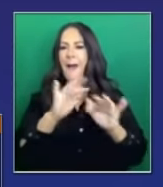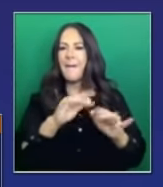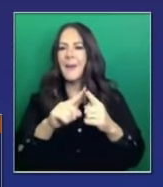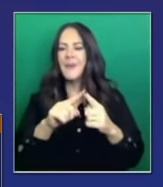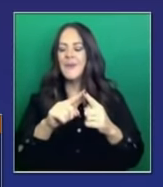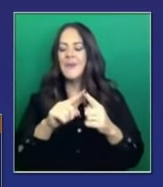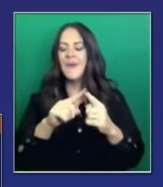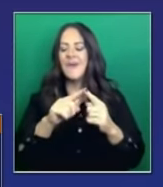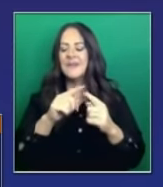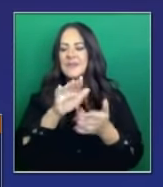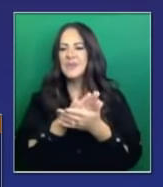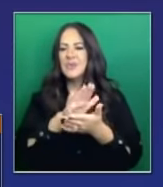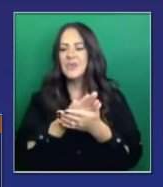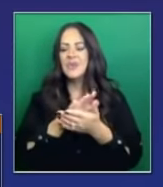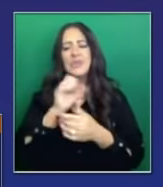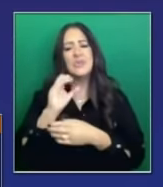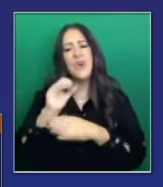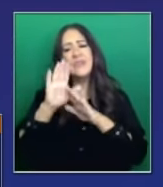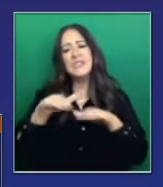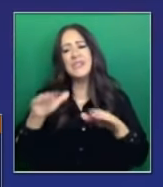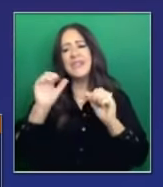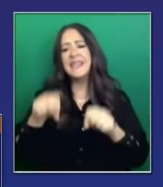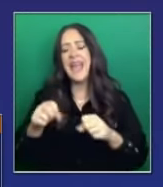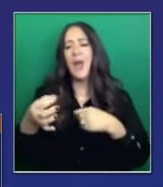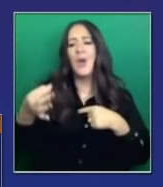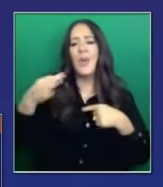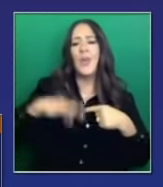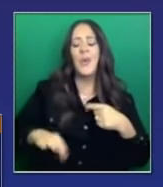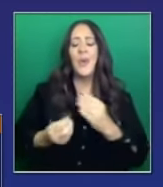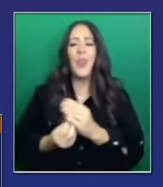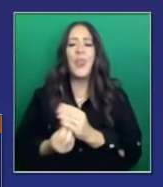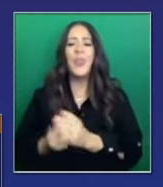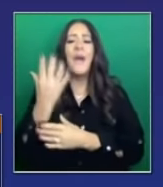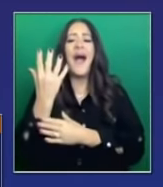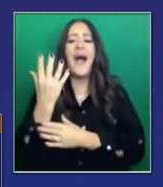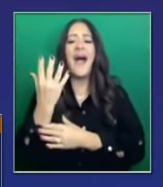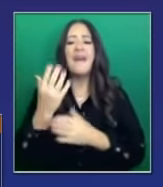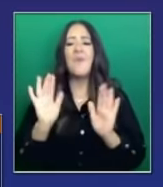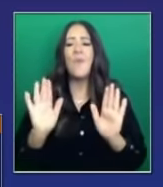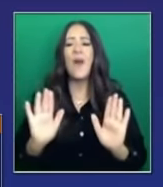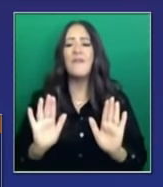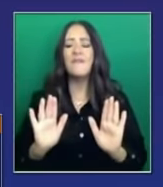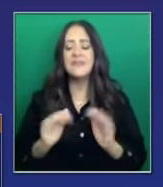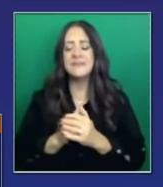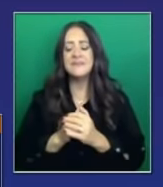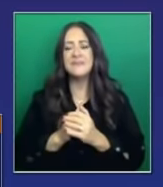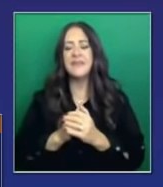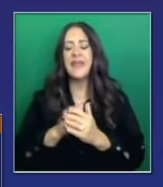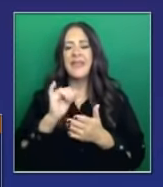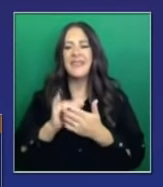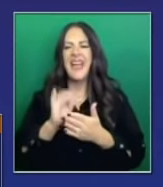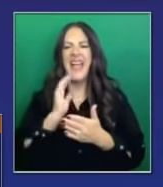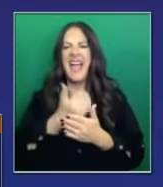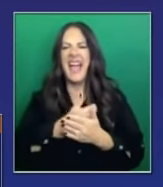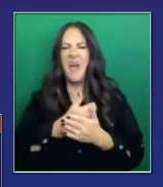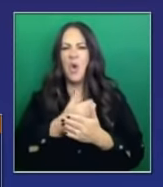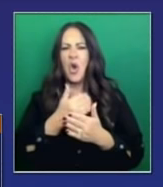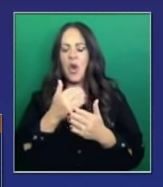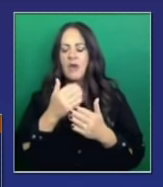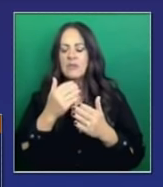social-emotional benefits. Here's the plan. Phased in-person learning strategy that would focus disproportionately